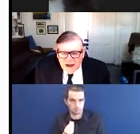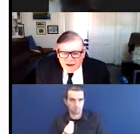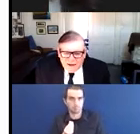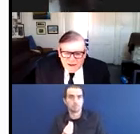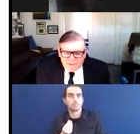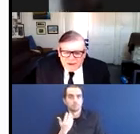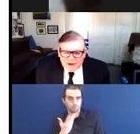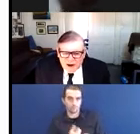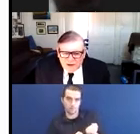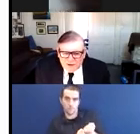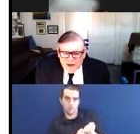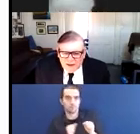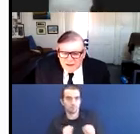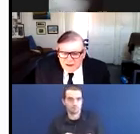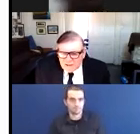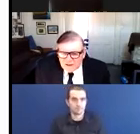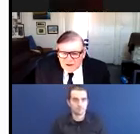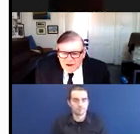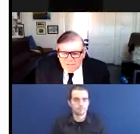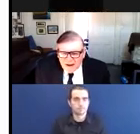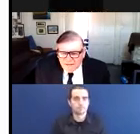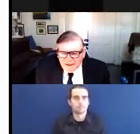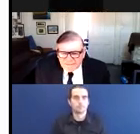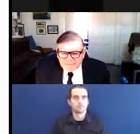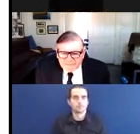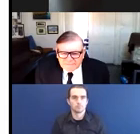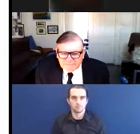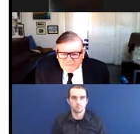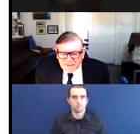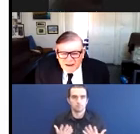Right now, I get the disability grant. On the day of the disability grant benefit,